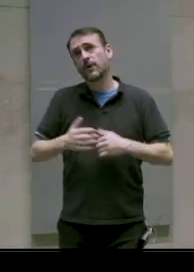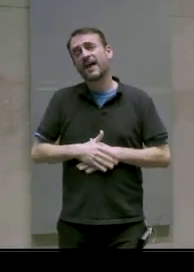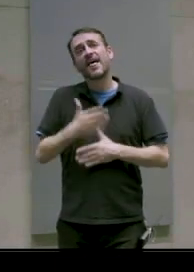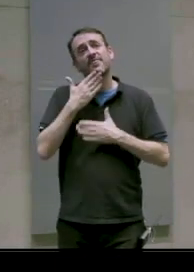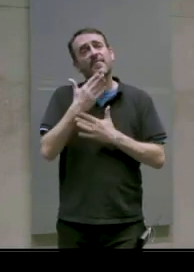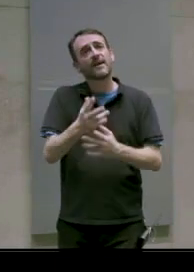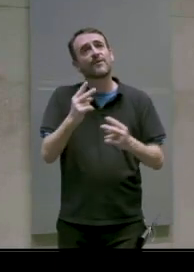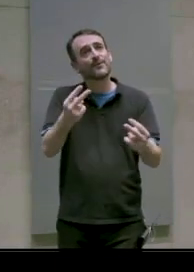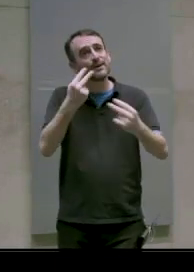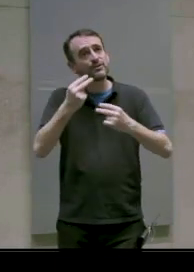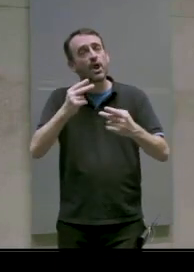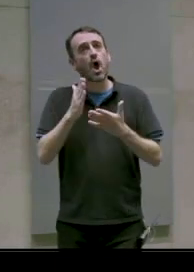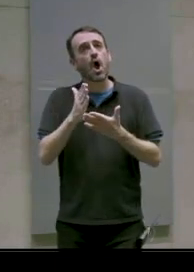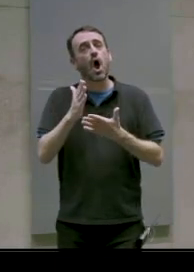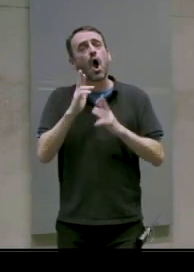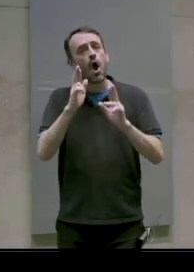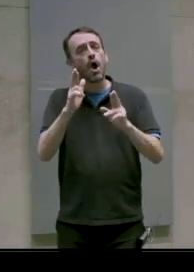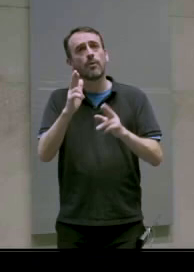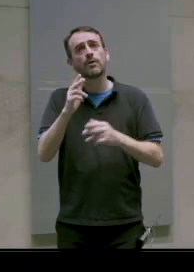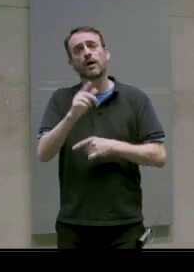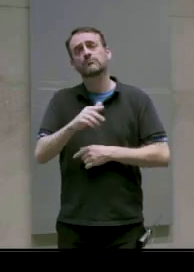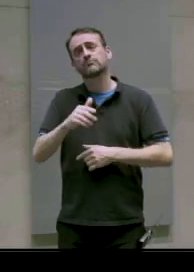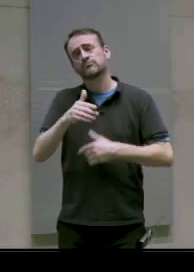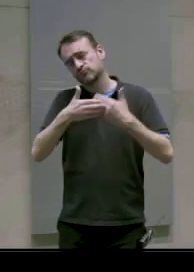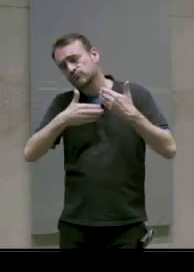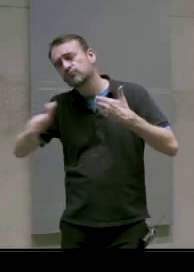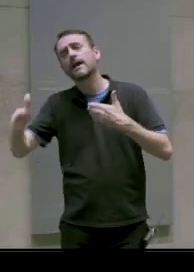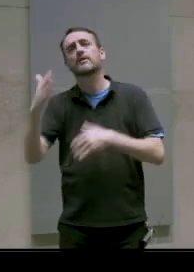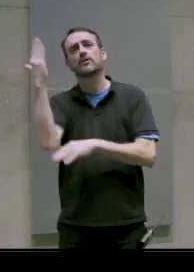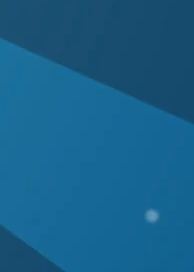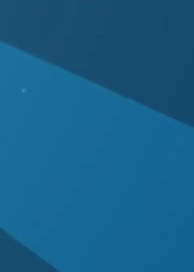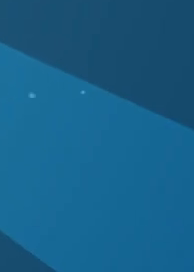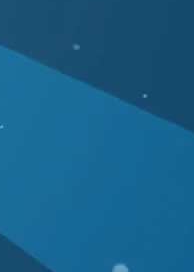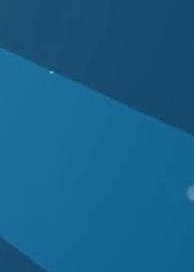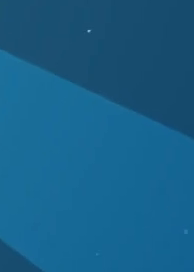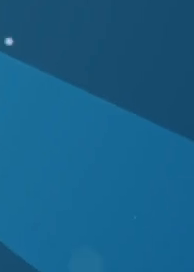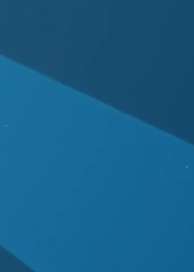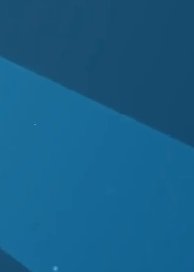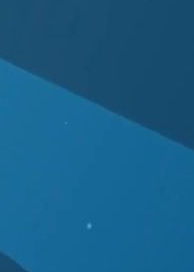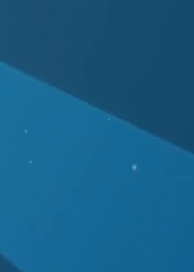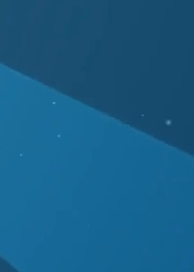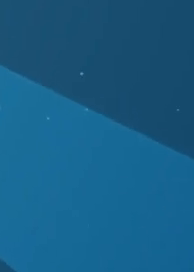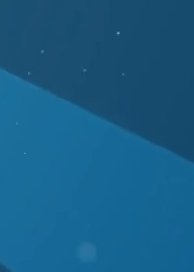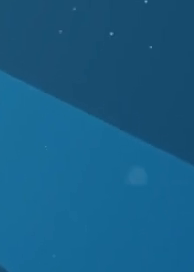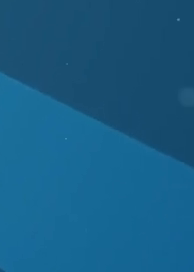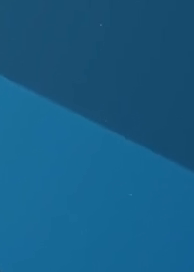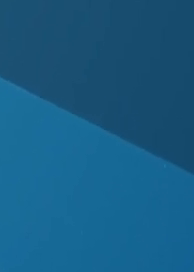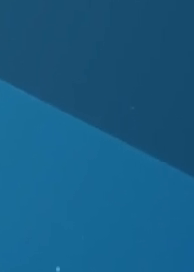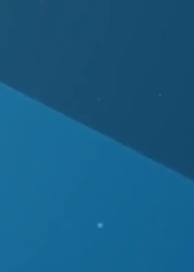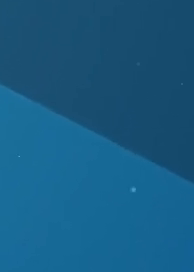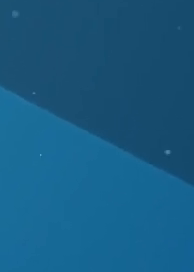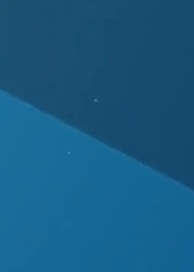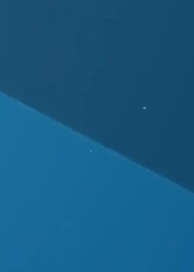hope that you enjoy the rest of the talks. Have a fabulous day. Bye!